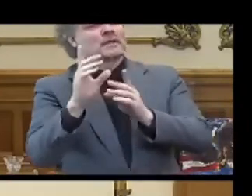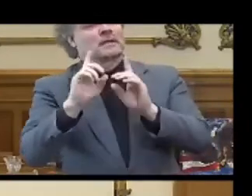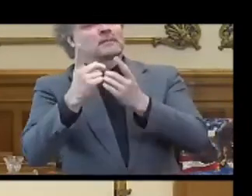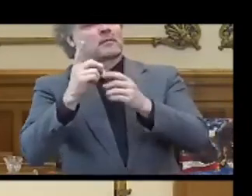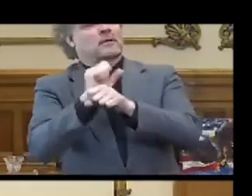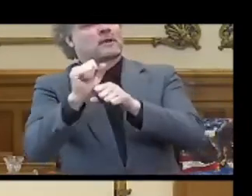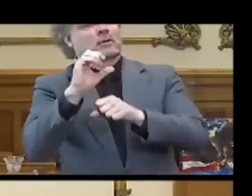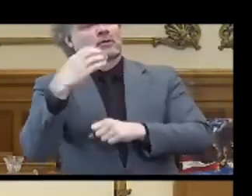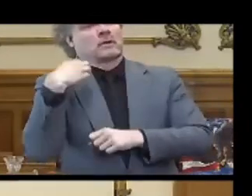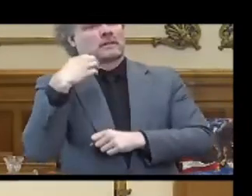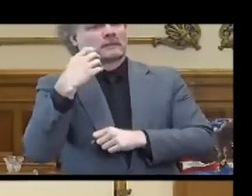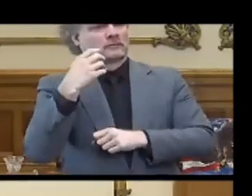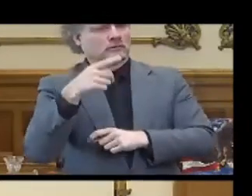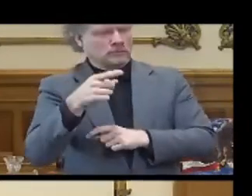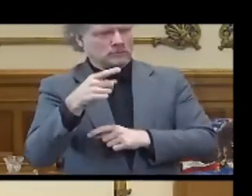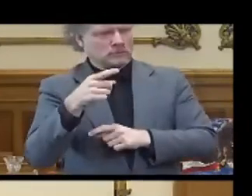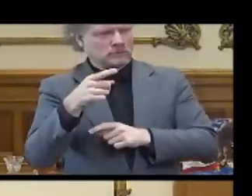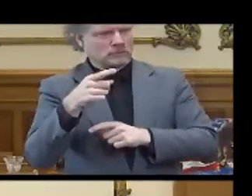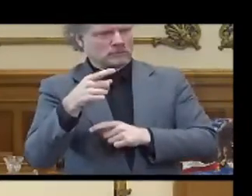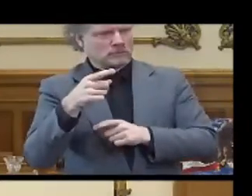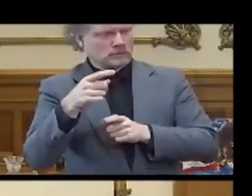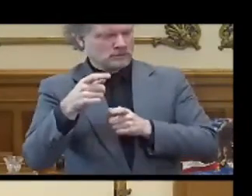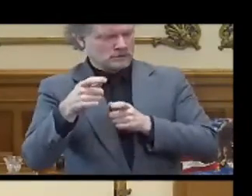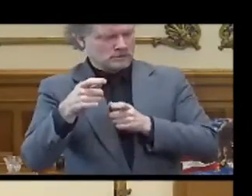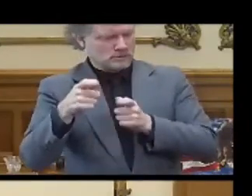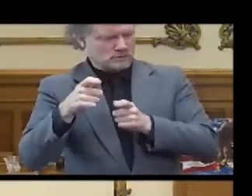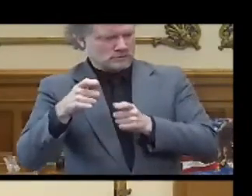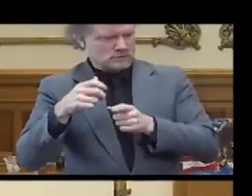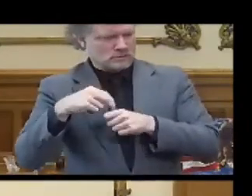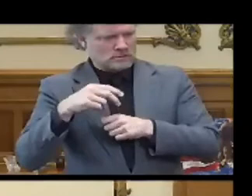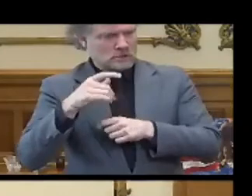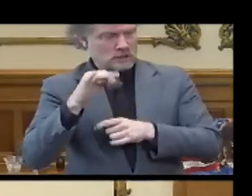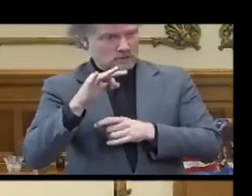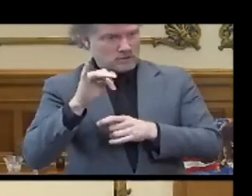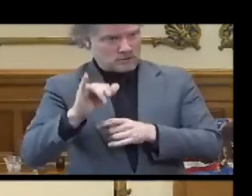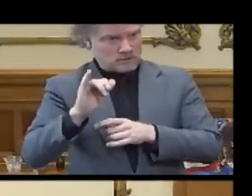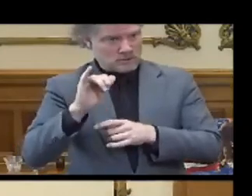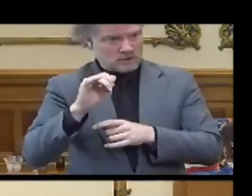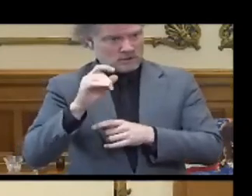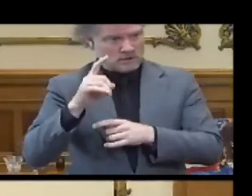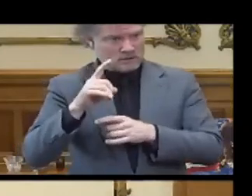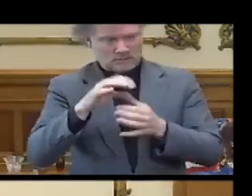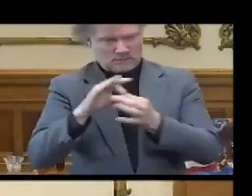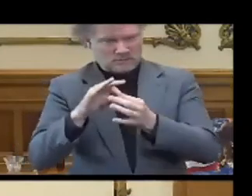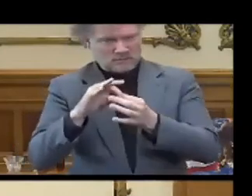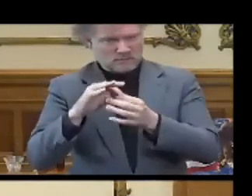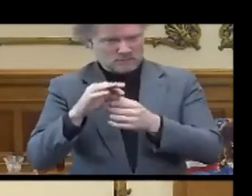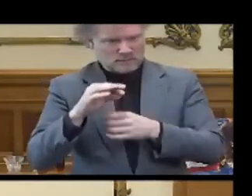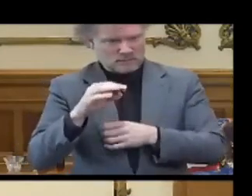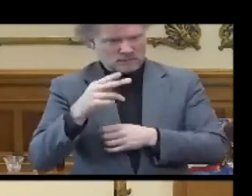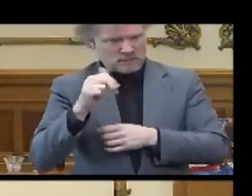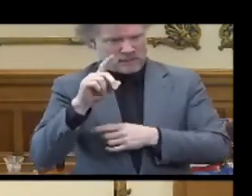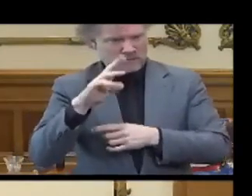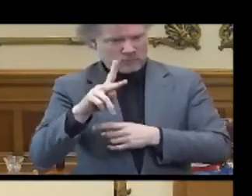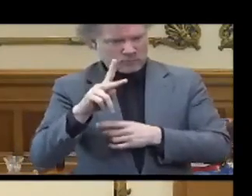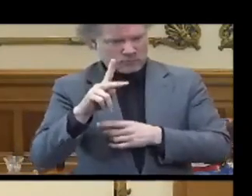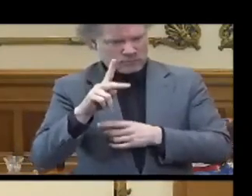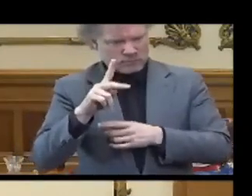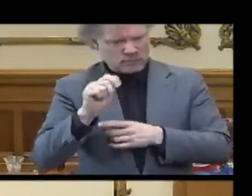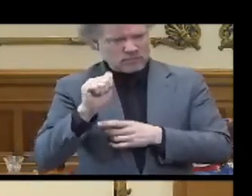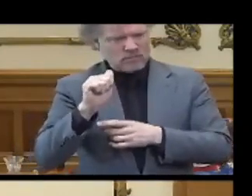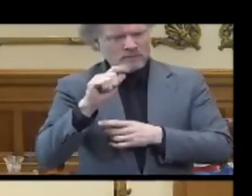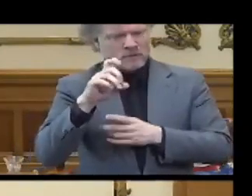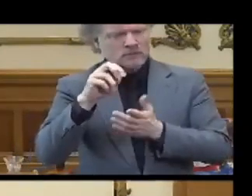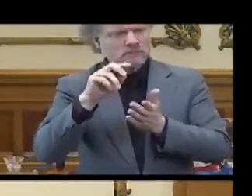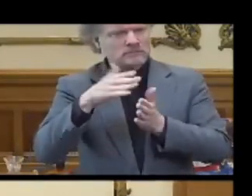Commissioner is resigning, and I'm wondering if you can comment on whether that departure is related at all to the handling of the Amazon death